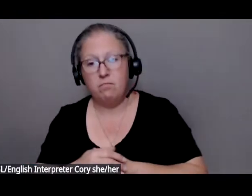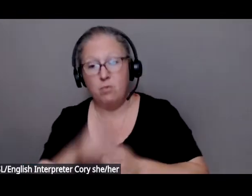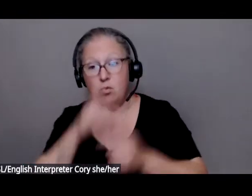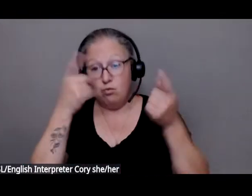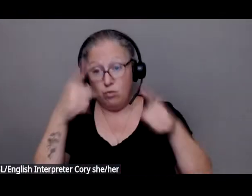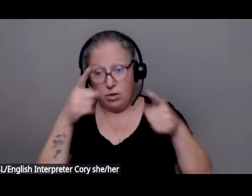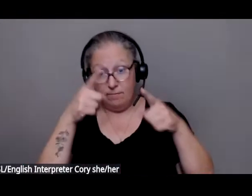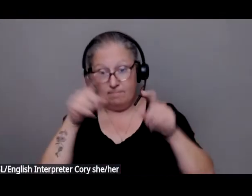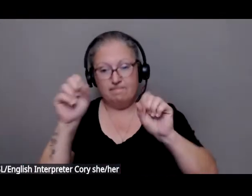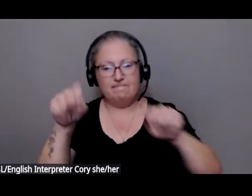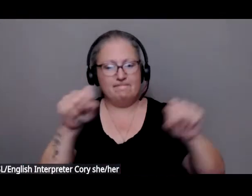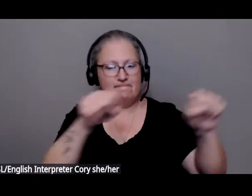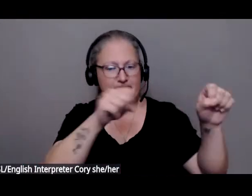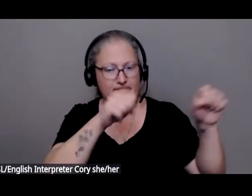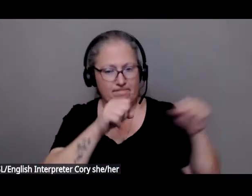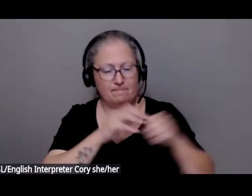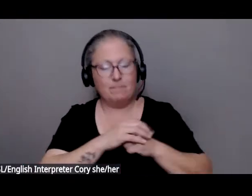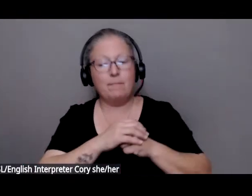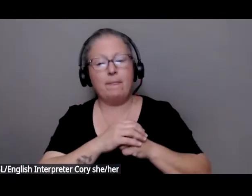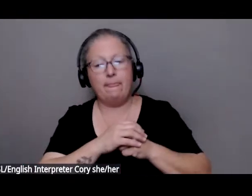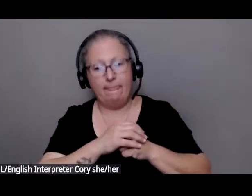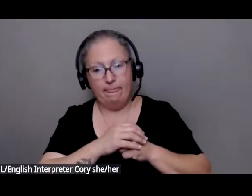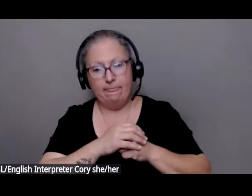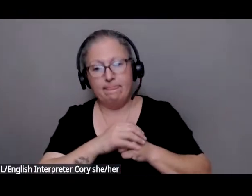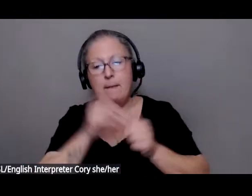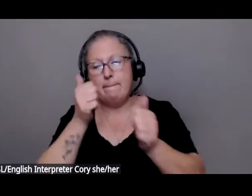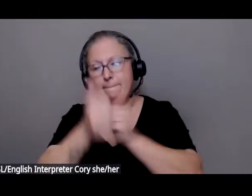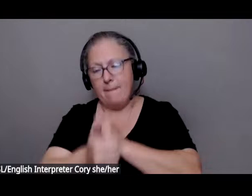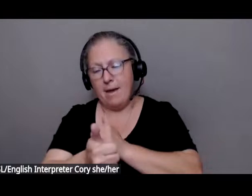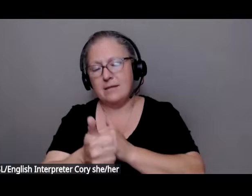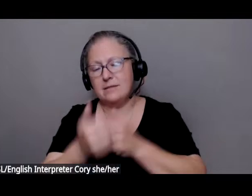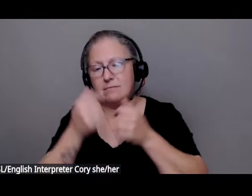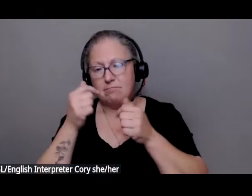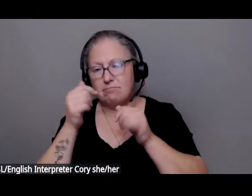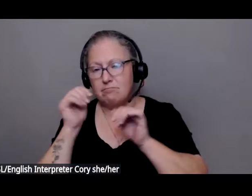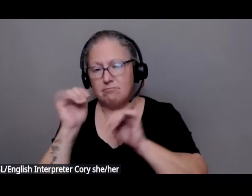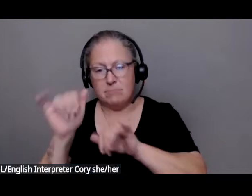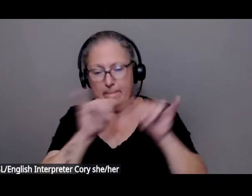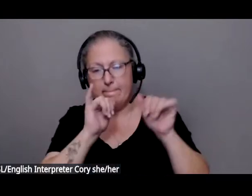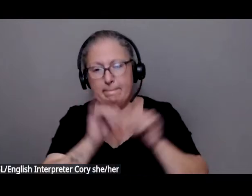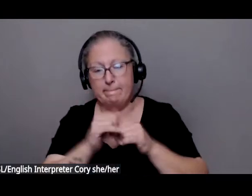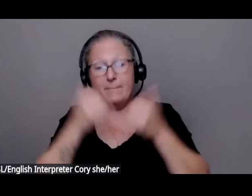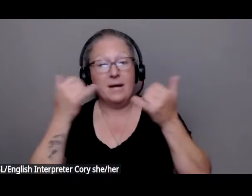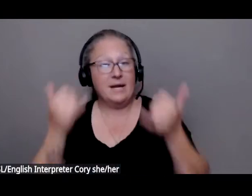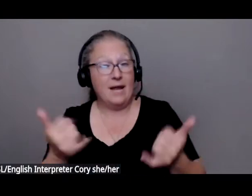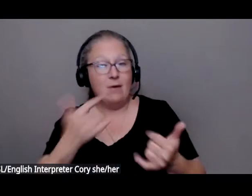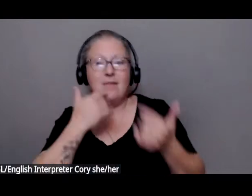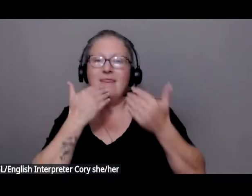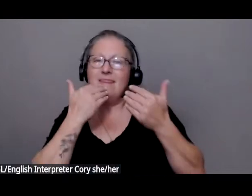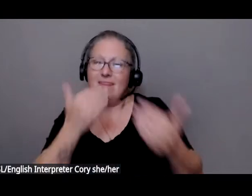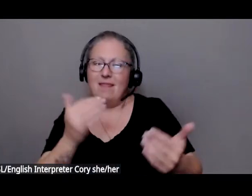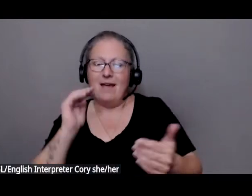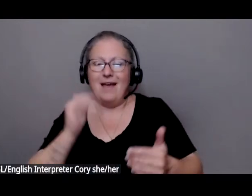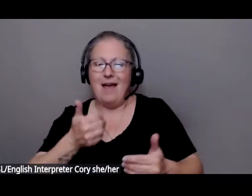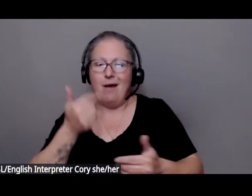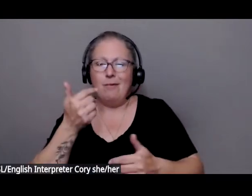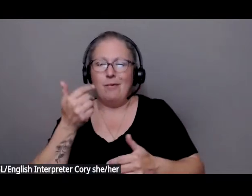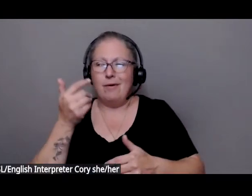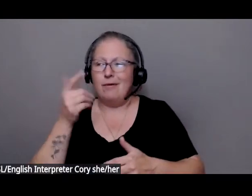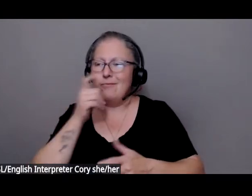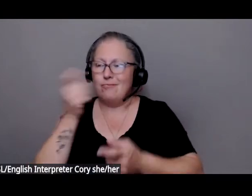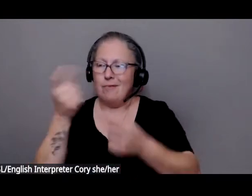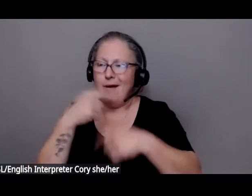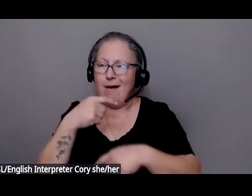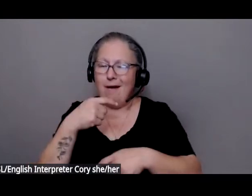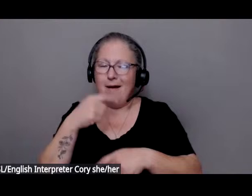favor? Aye. Aye. Item passes unanimously. Thank you. All right, well, I want to thank our guests tonight for hanging out